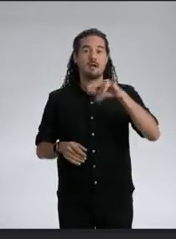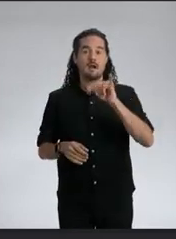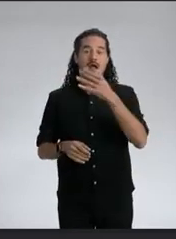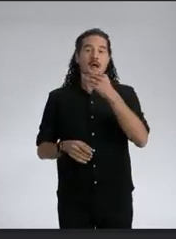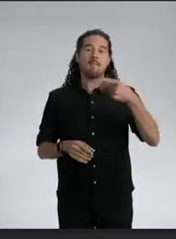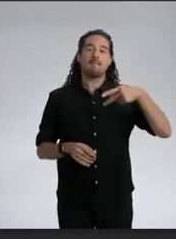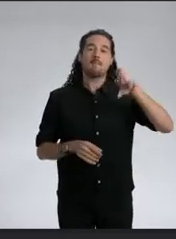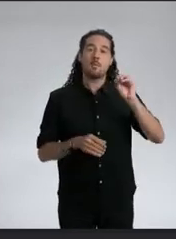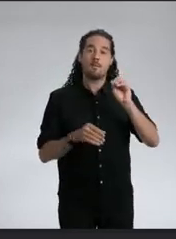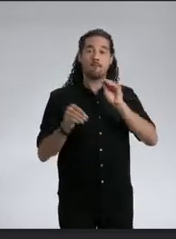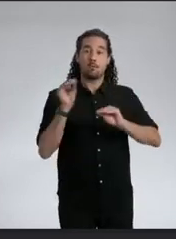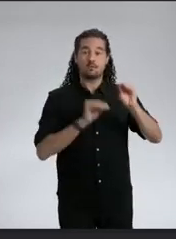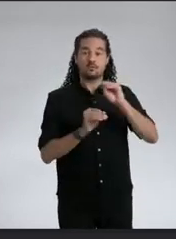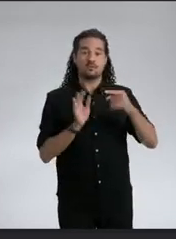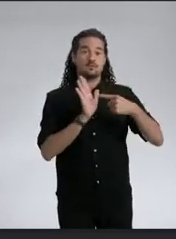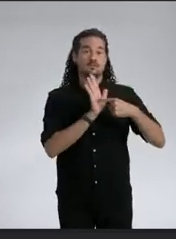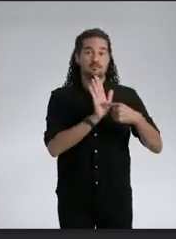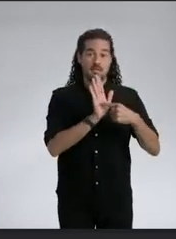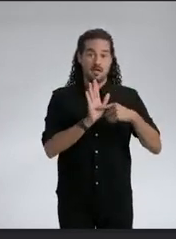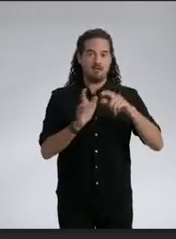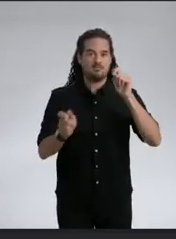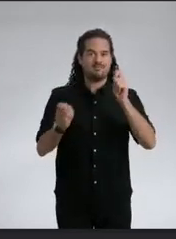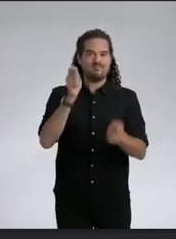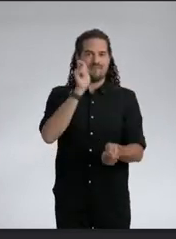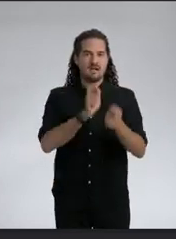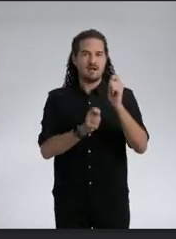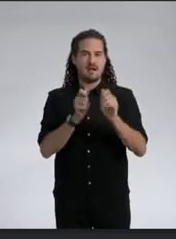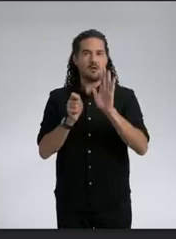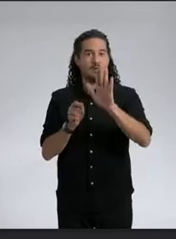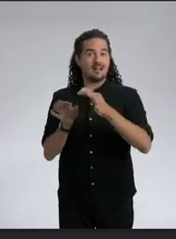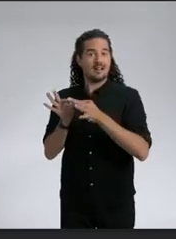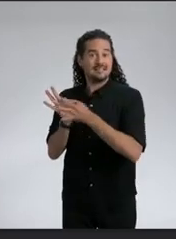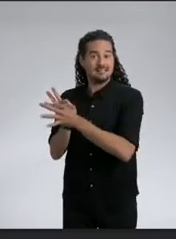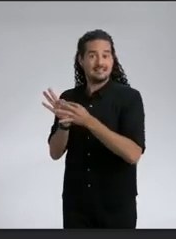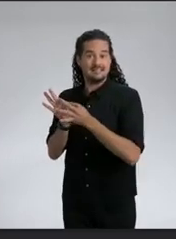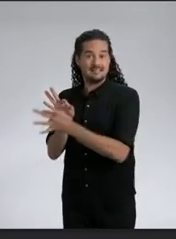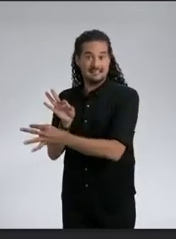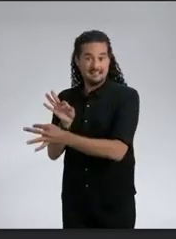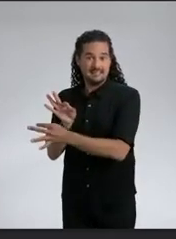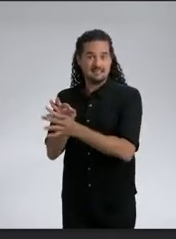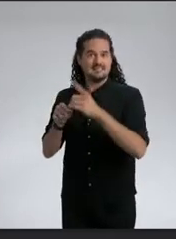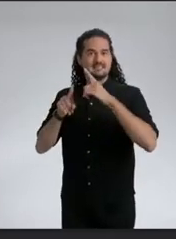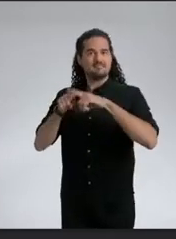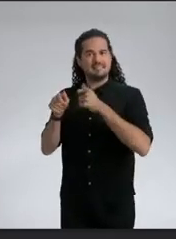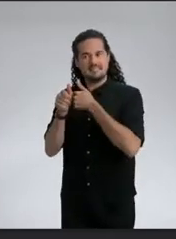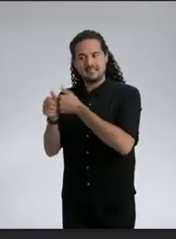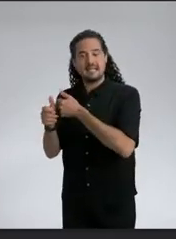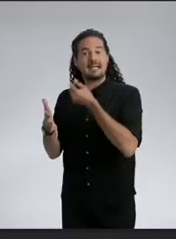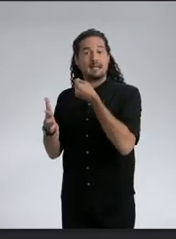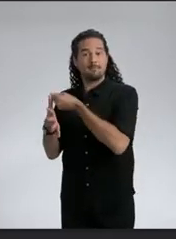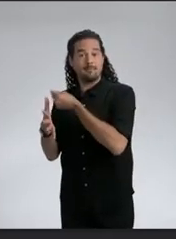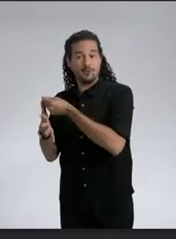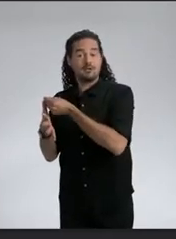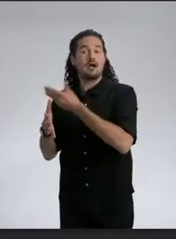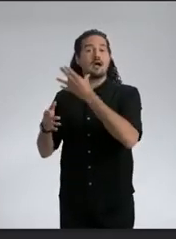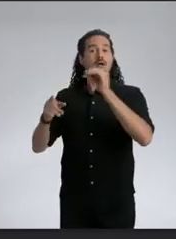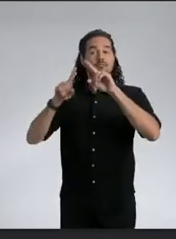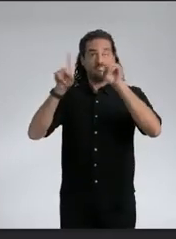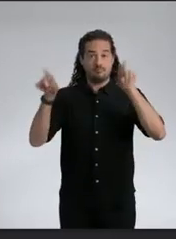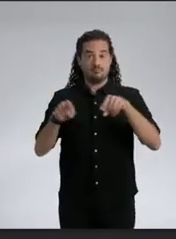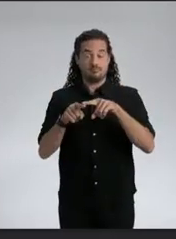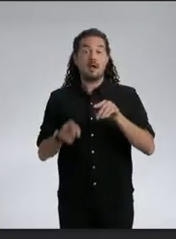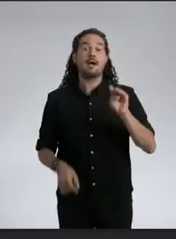rate based on your desired latency between rendering and input. And macOS Monterey adds support for adaptive